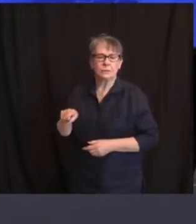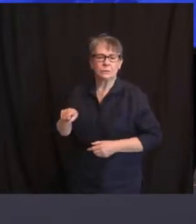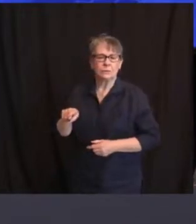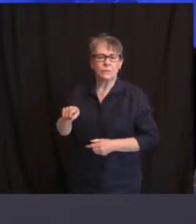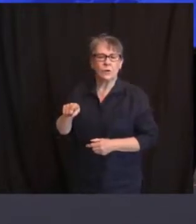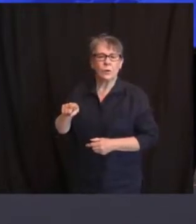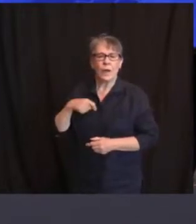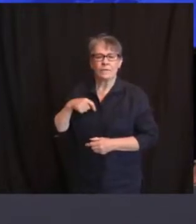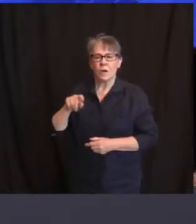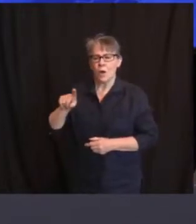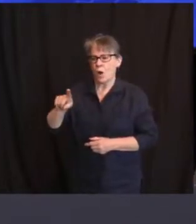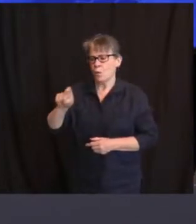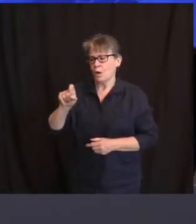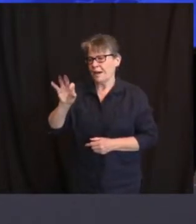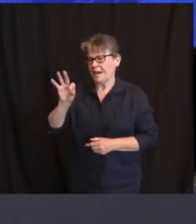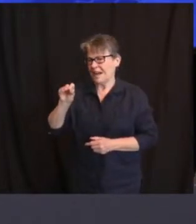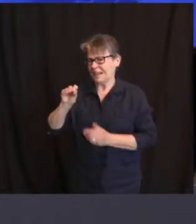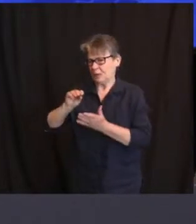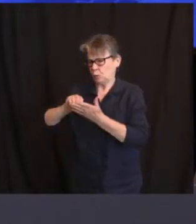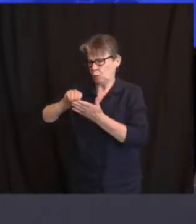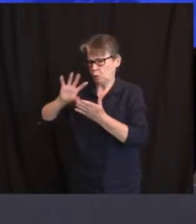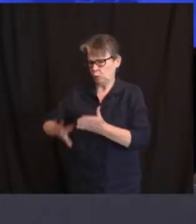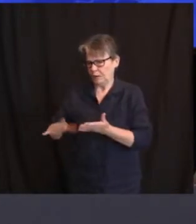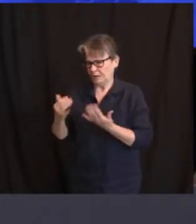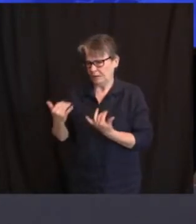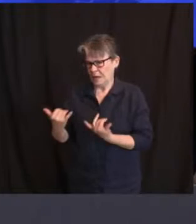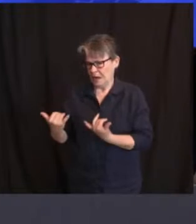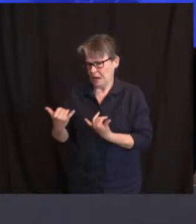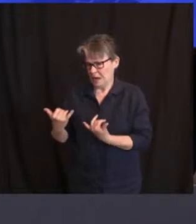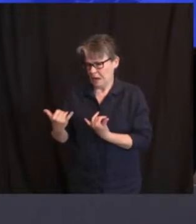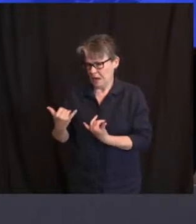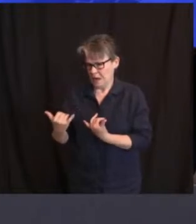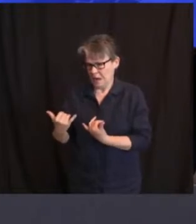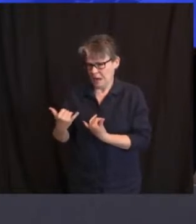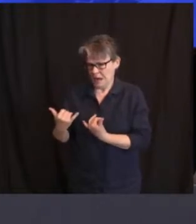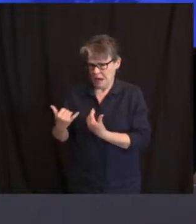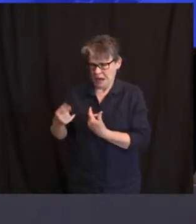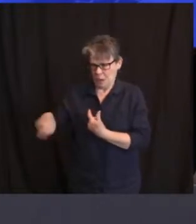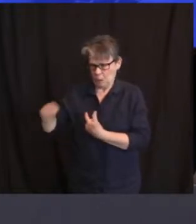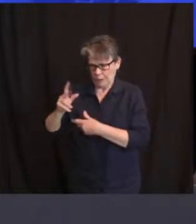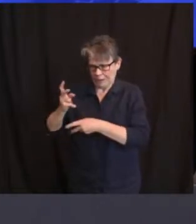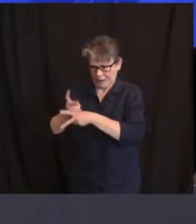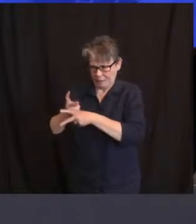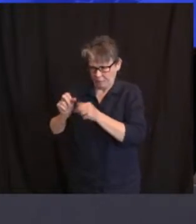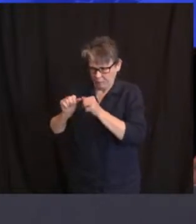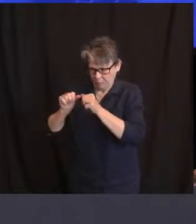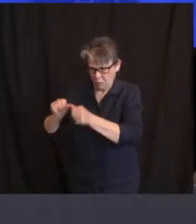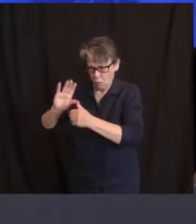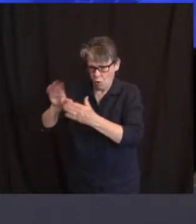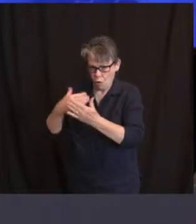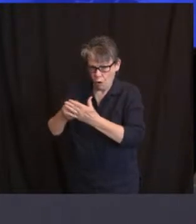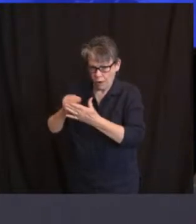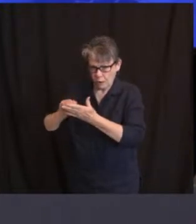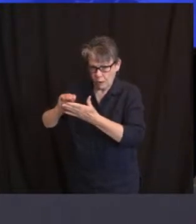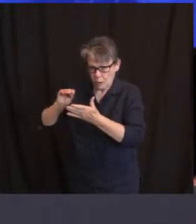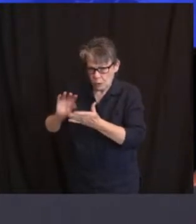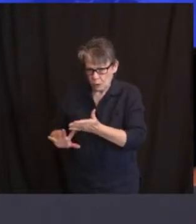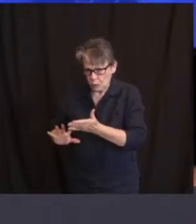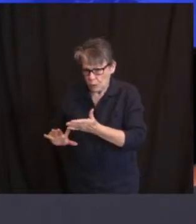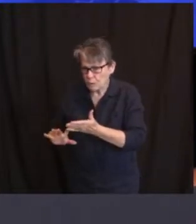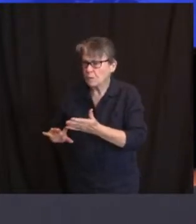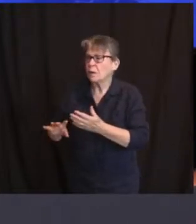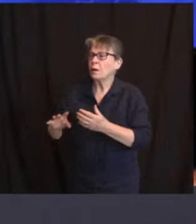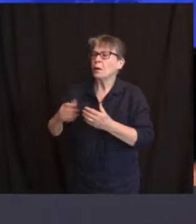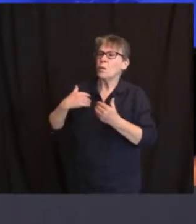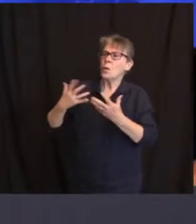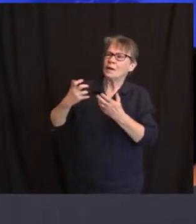effort. We're going to keep asking for troopers, and I would imagine police chief keep asking for law enforcement and fire and EMS because, again,